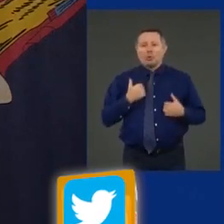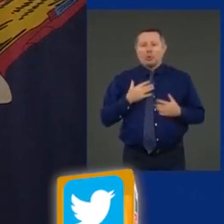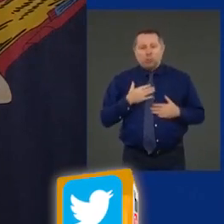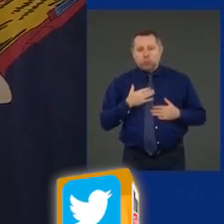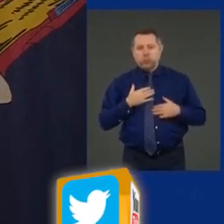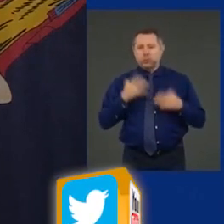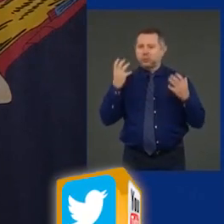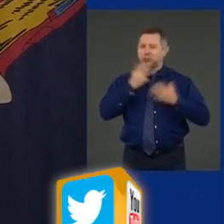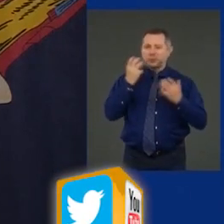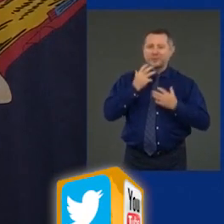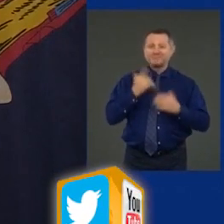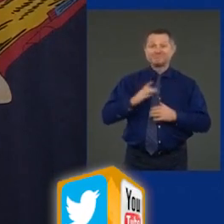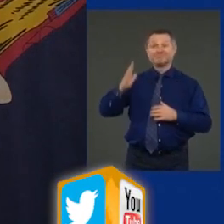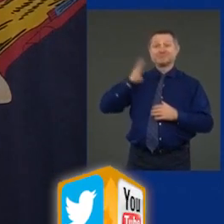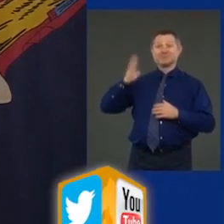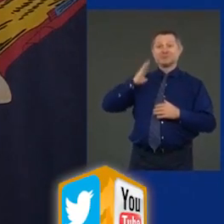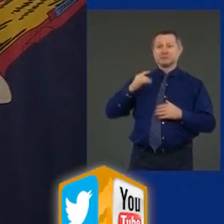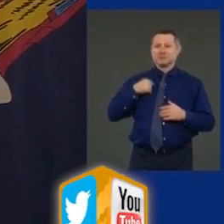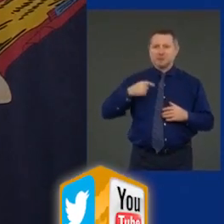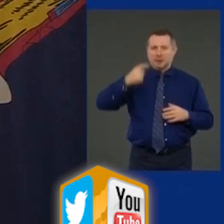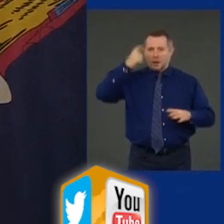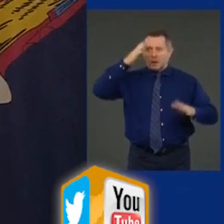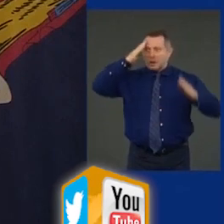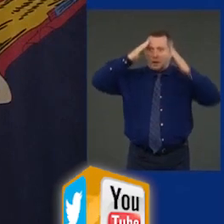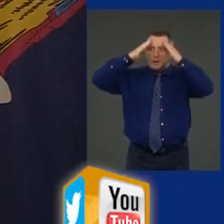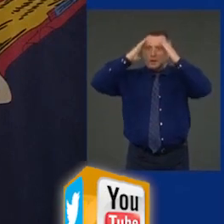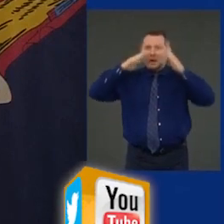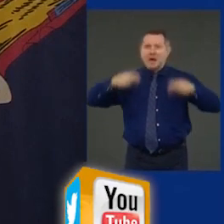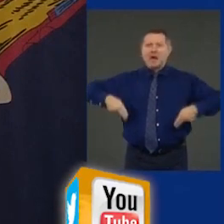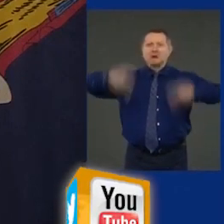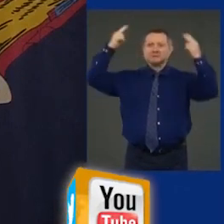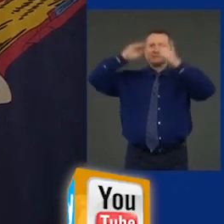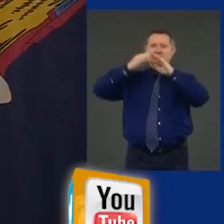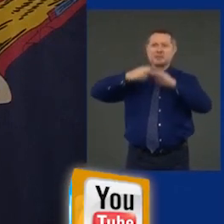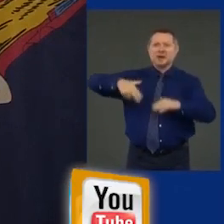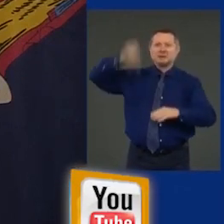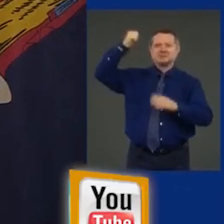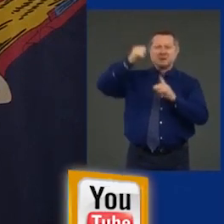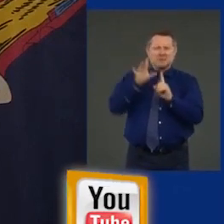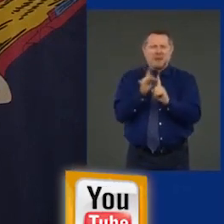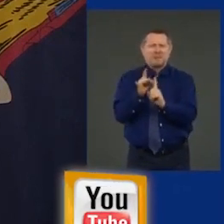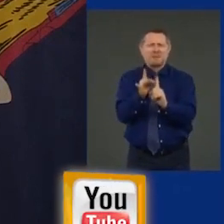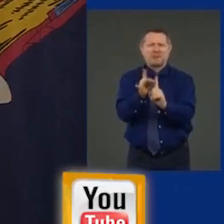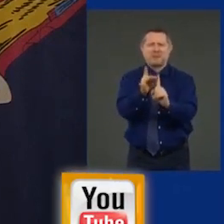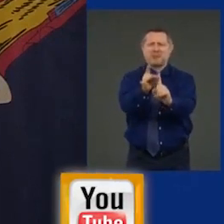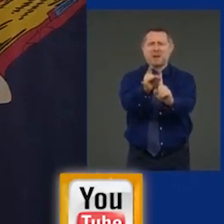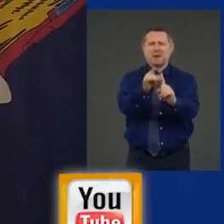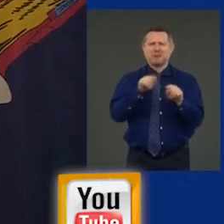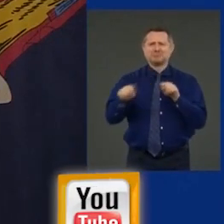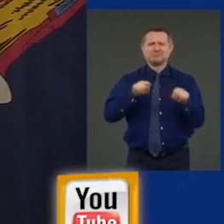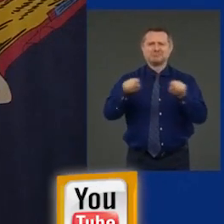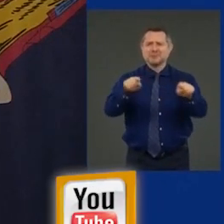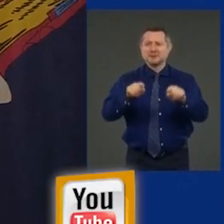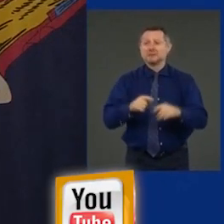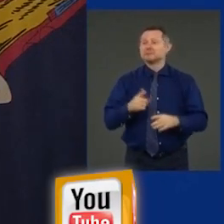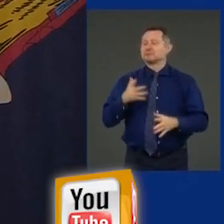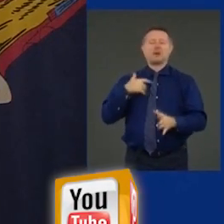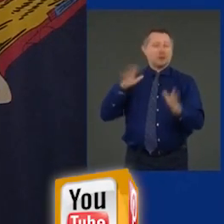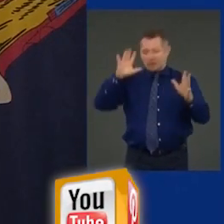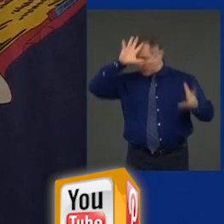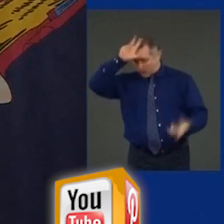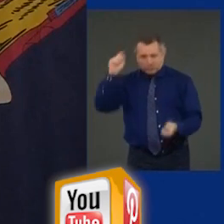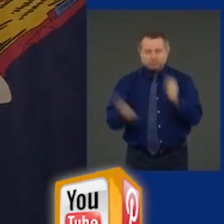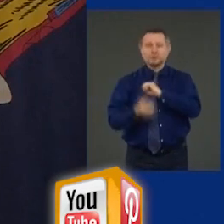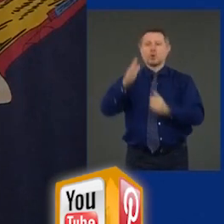the highest cases, the highest viral transmission rate, to some of the